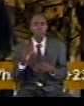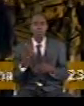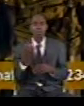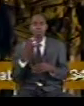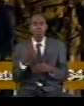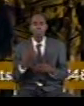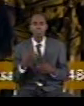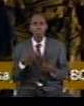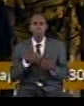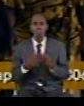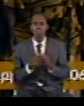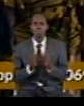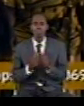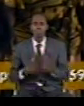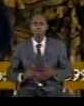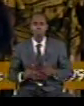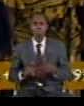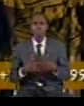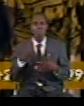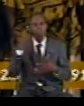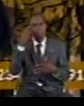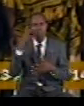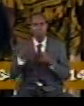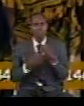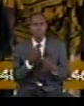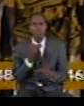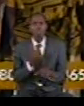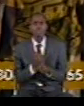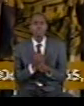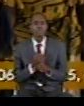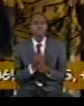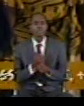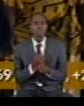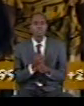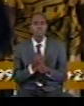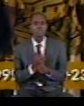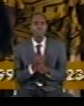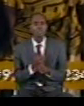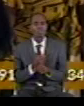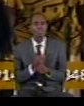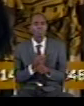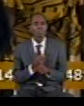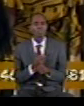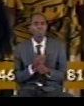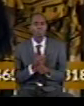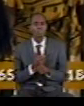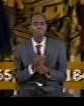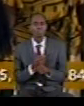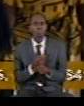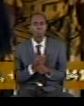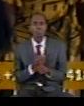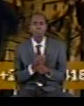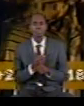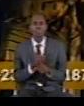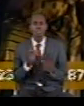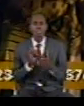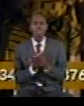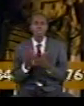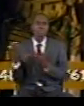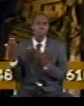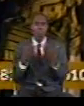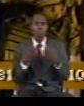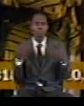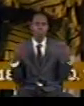3 years, just above her right pelvic bone, that caused pain and discomfort